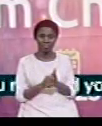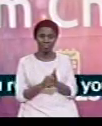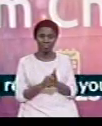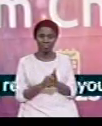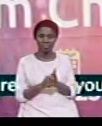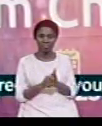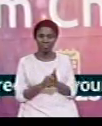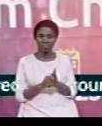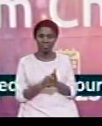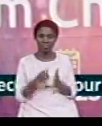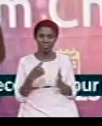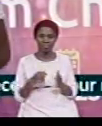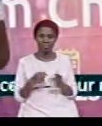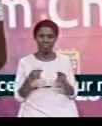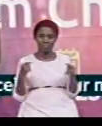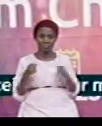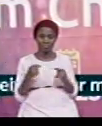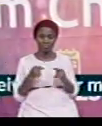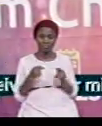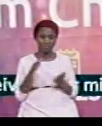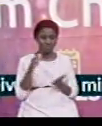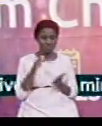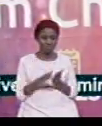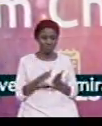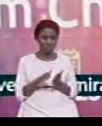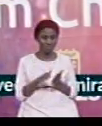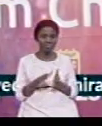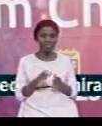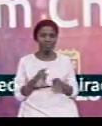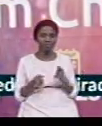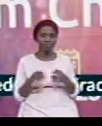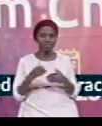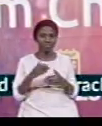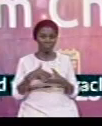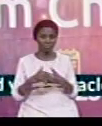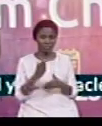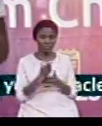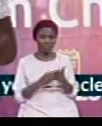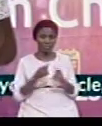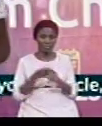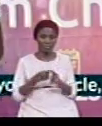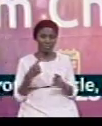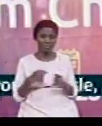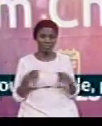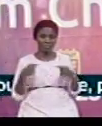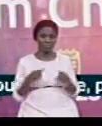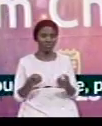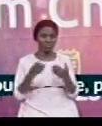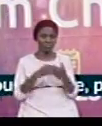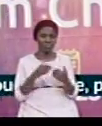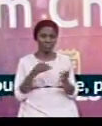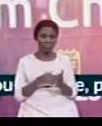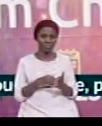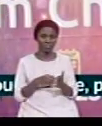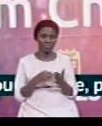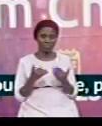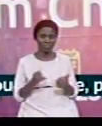the pains came down, but after some months ago, I had the pains again. Till now, I was having the pains even